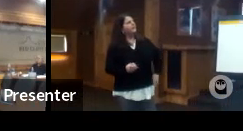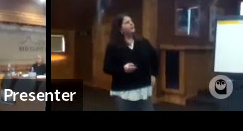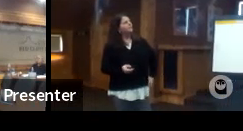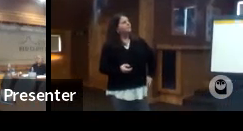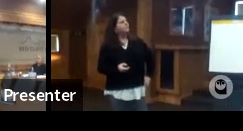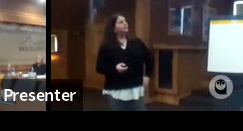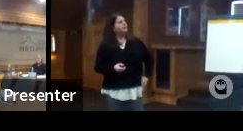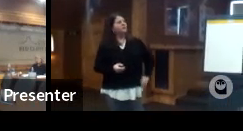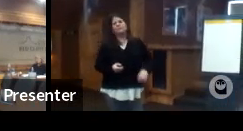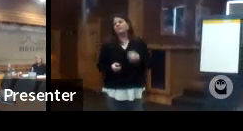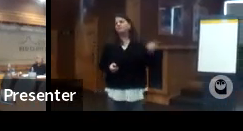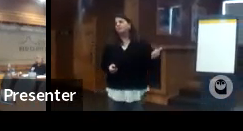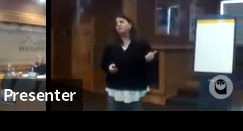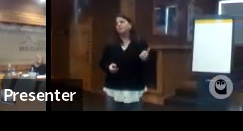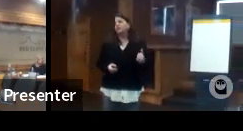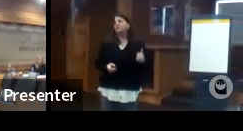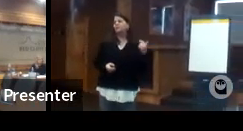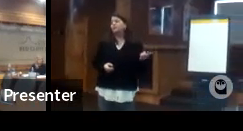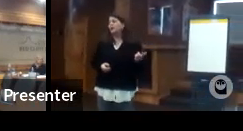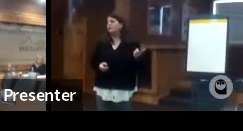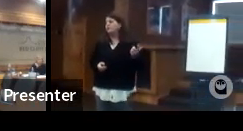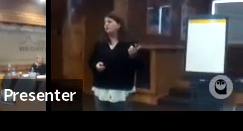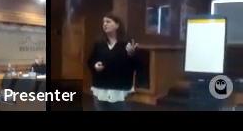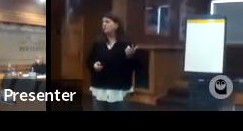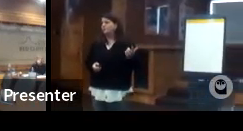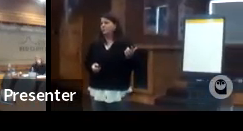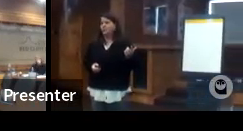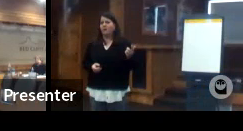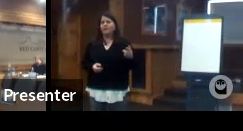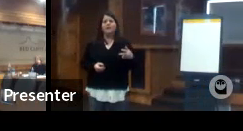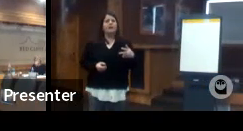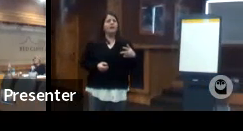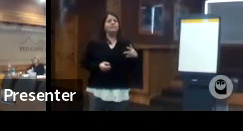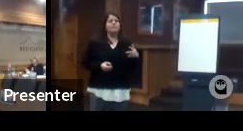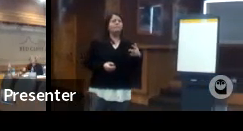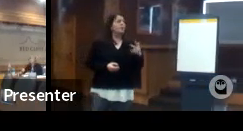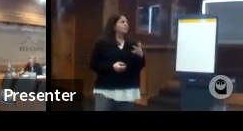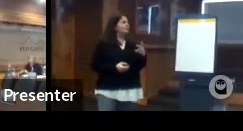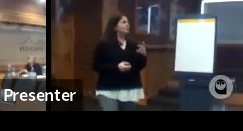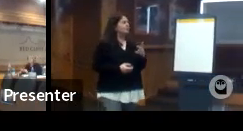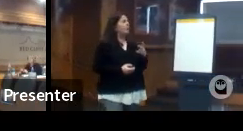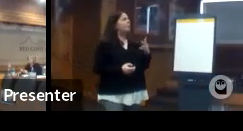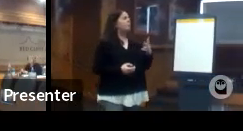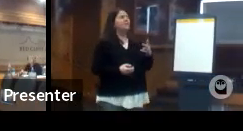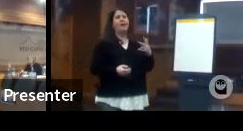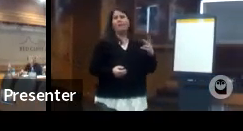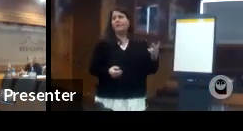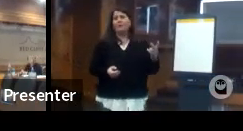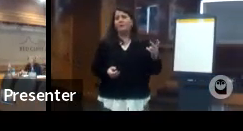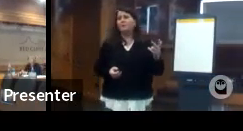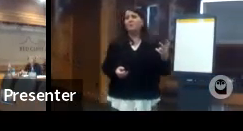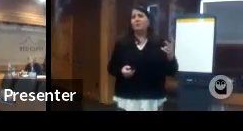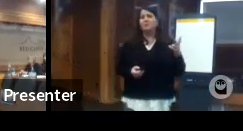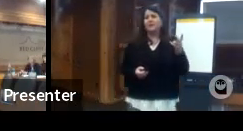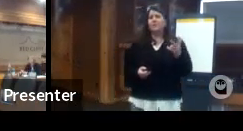qualify someone as an expert. Again, we've talked about the experience. Some of you have degrees, some of you do not. Most of you have probably not